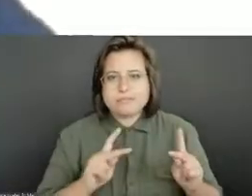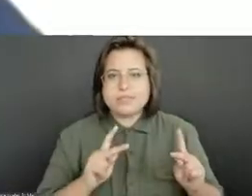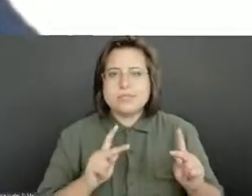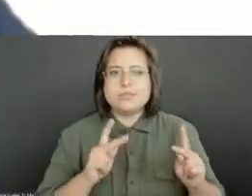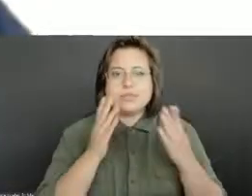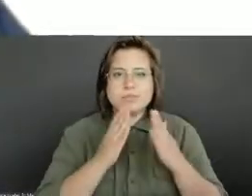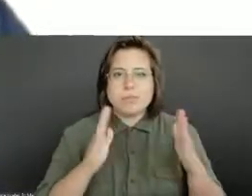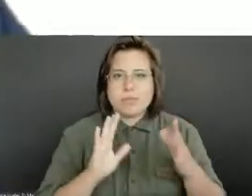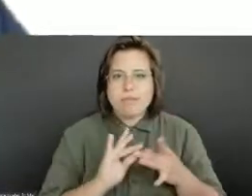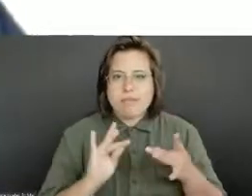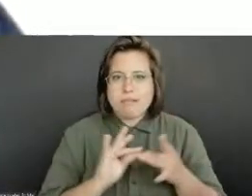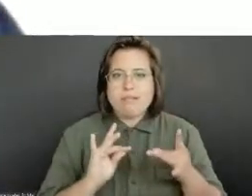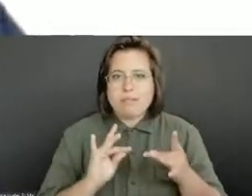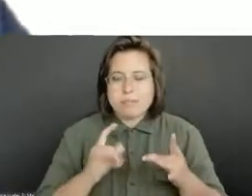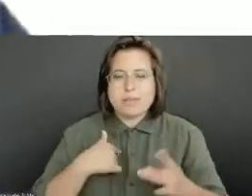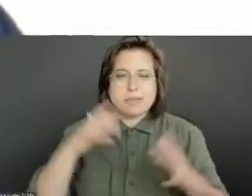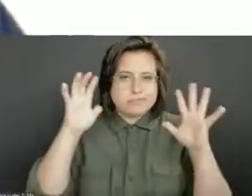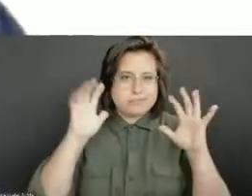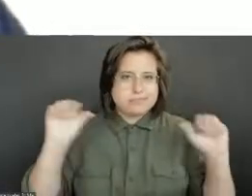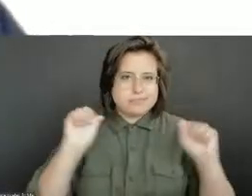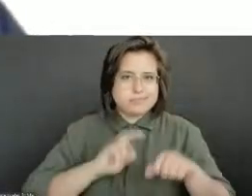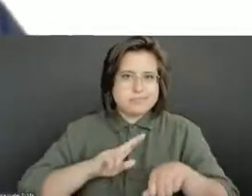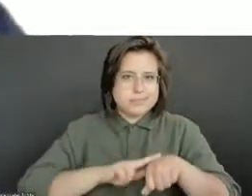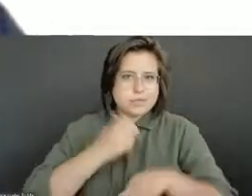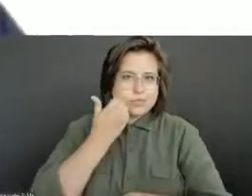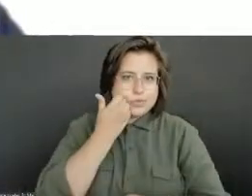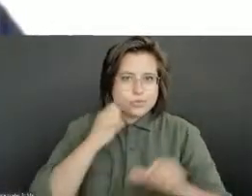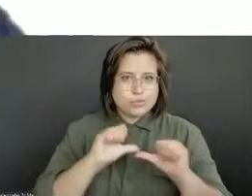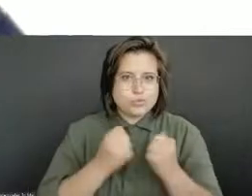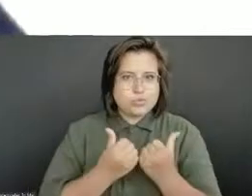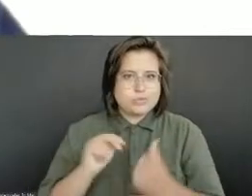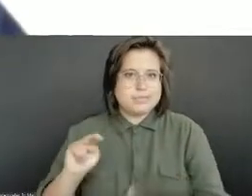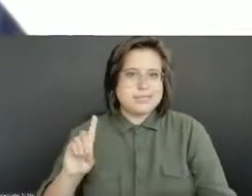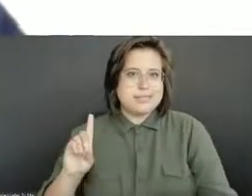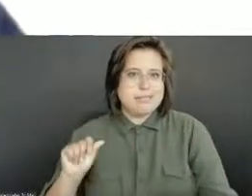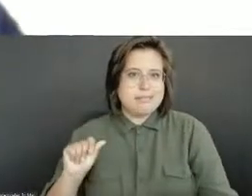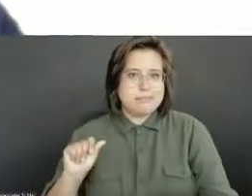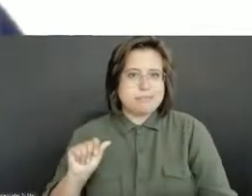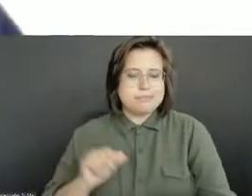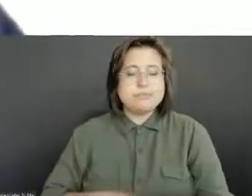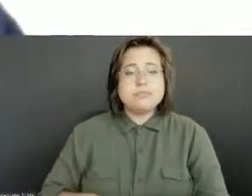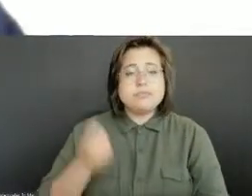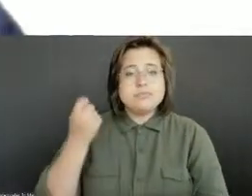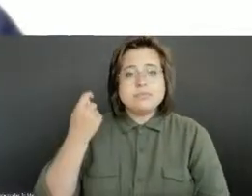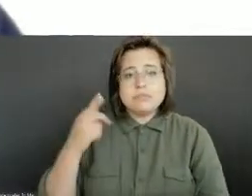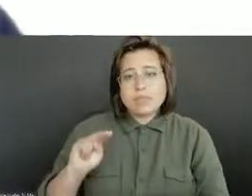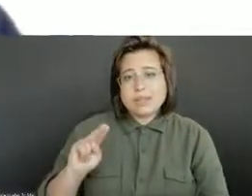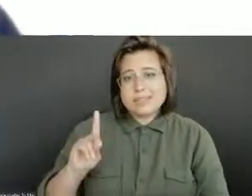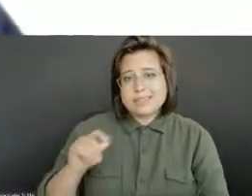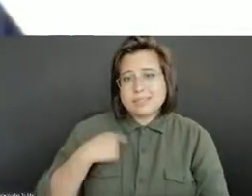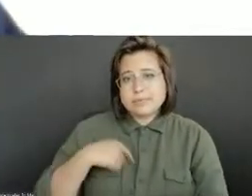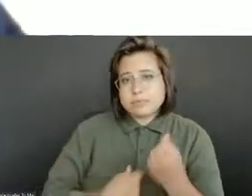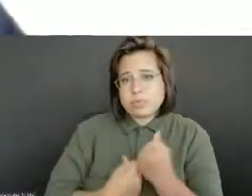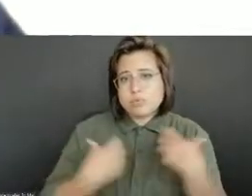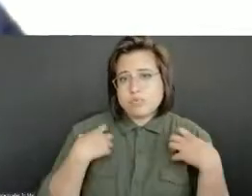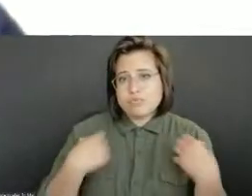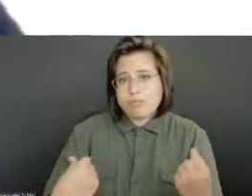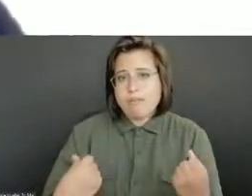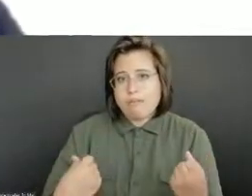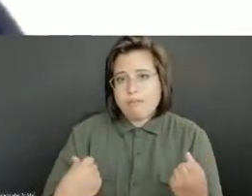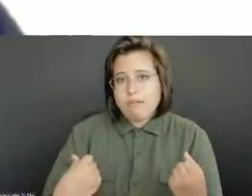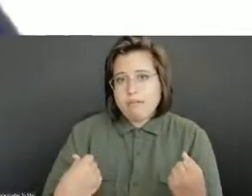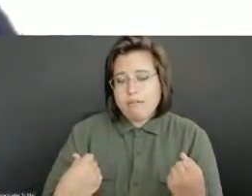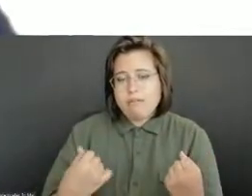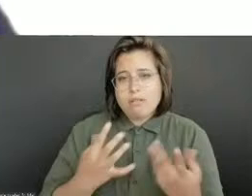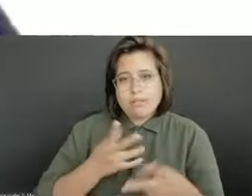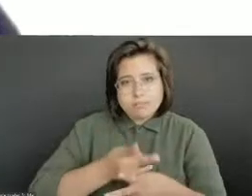am president of the National Dental Association, the NDA. The NDA supports the health and well-being of